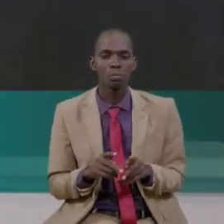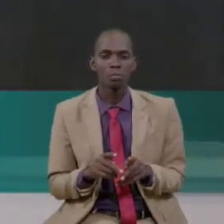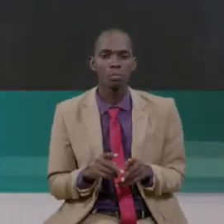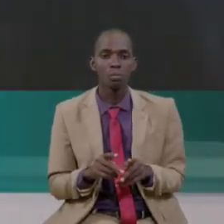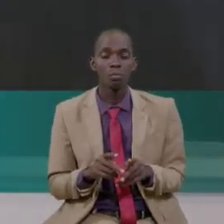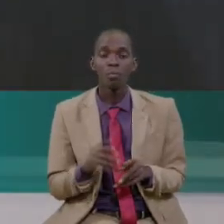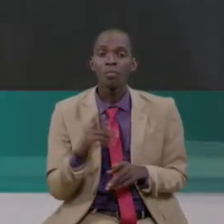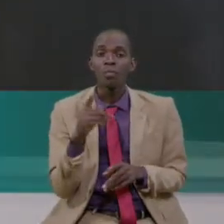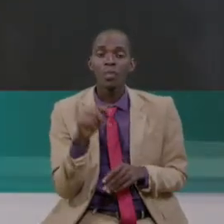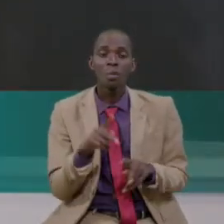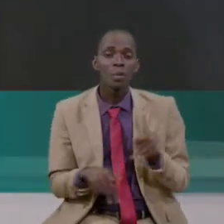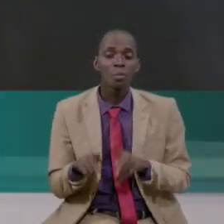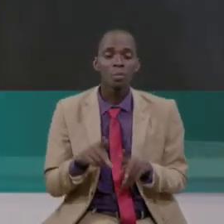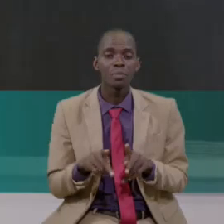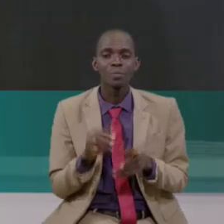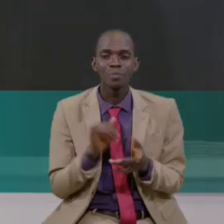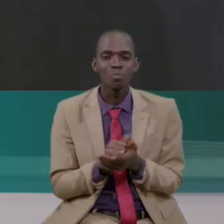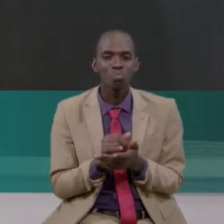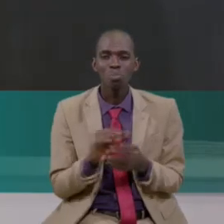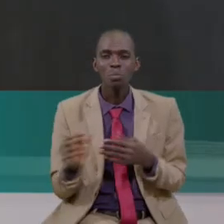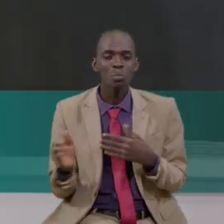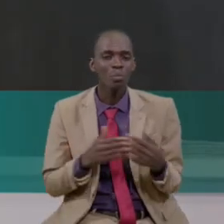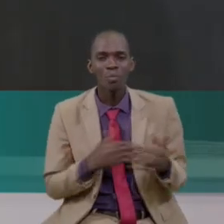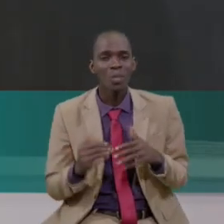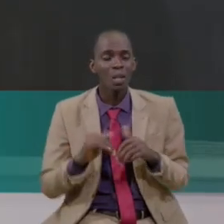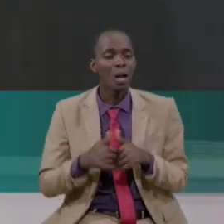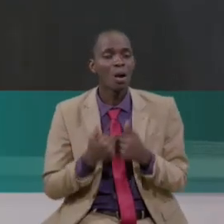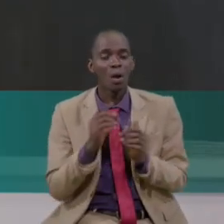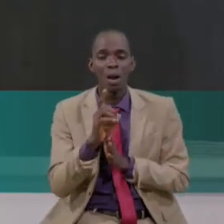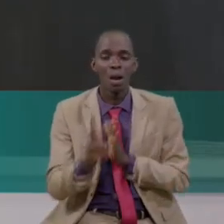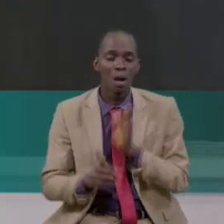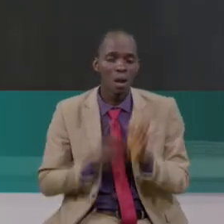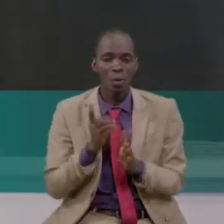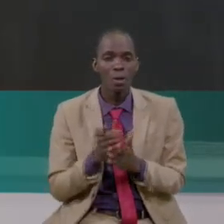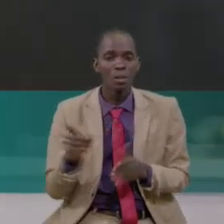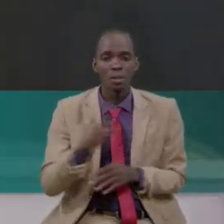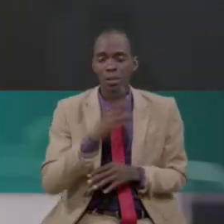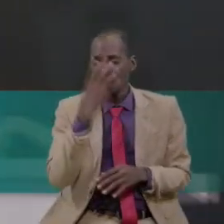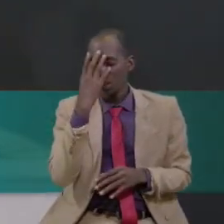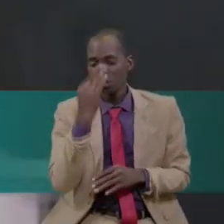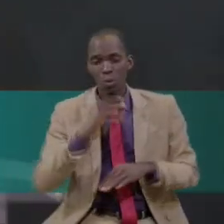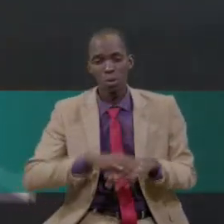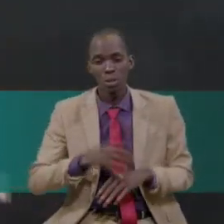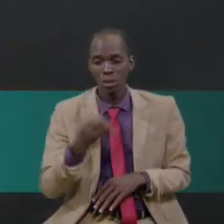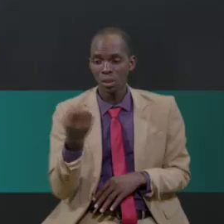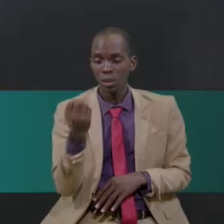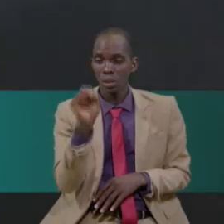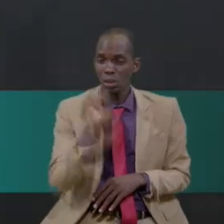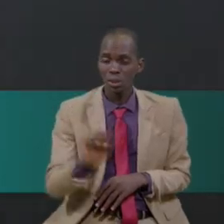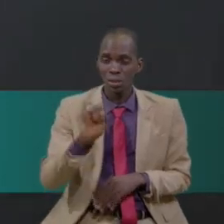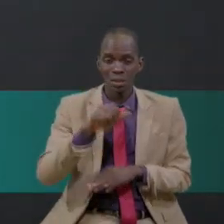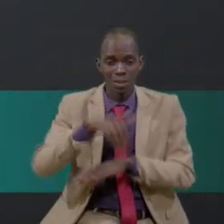no matter how many hours they sleep on Saturday night, they come to your